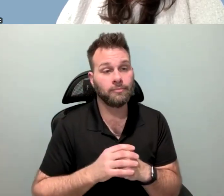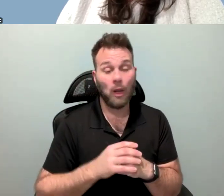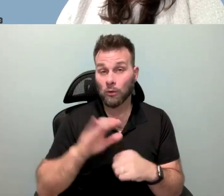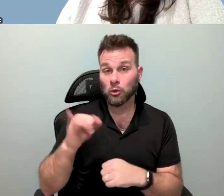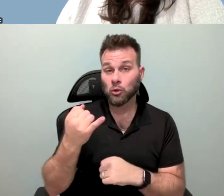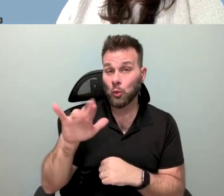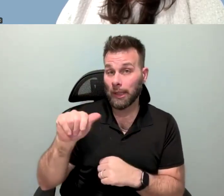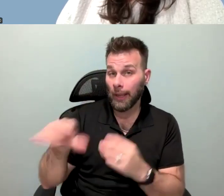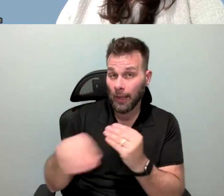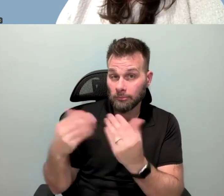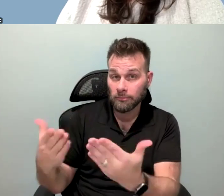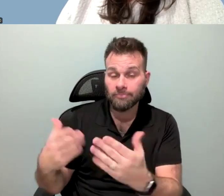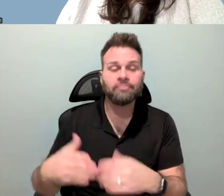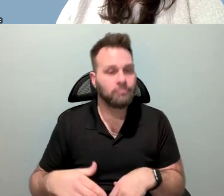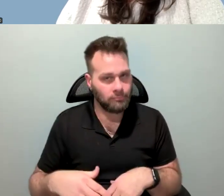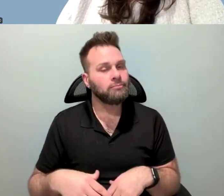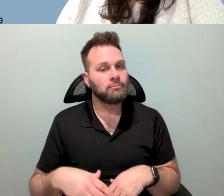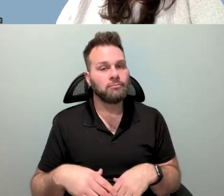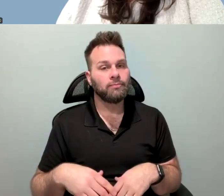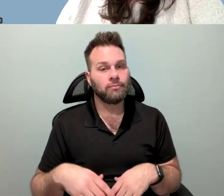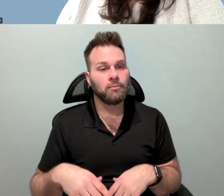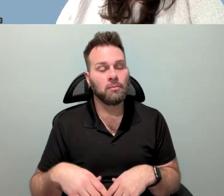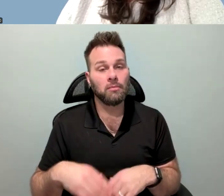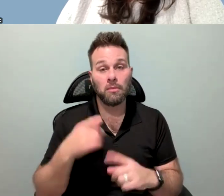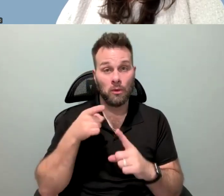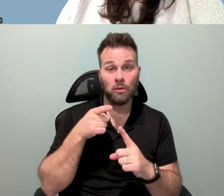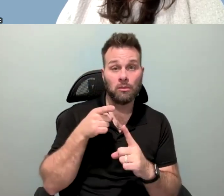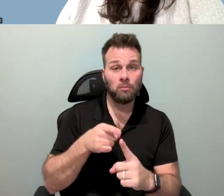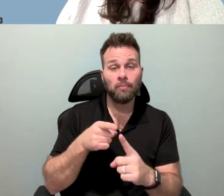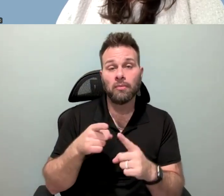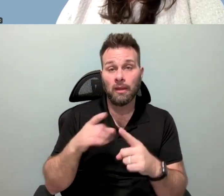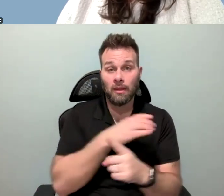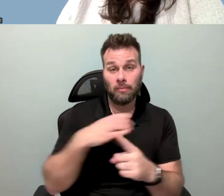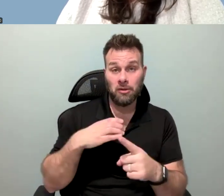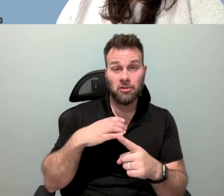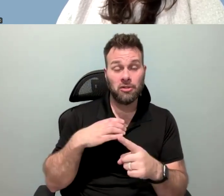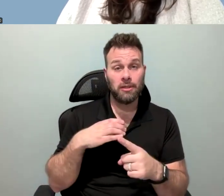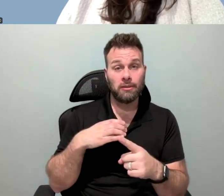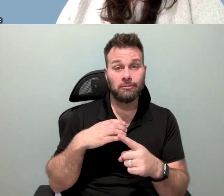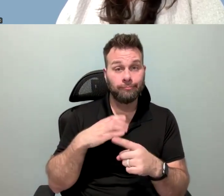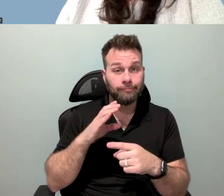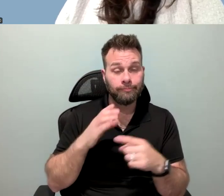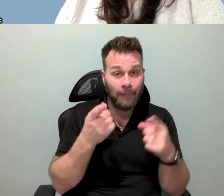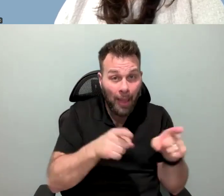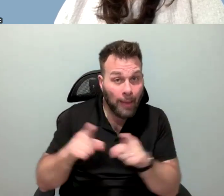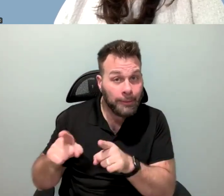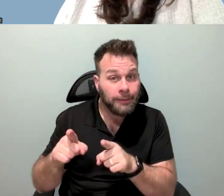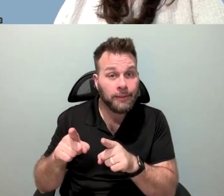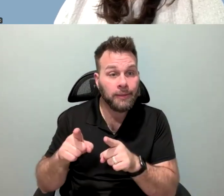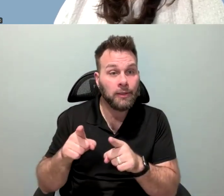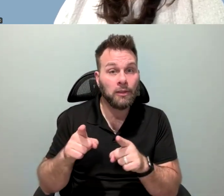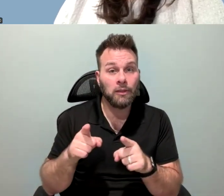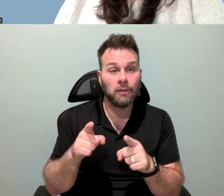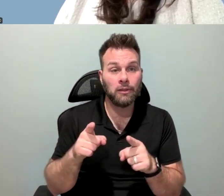the general rule of thumb is that you shouldn't be discussing commission business with a quorum of